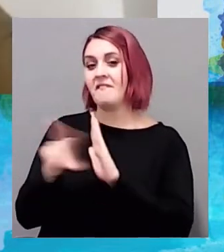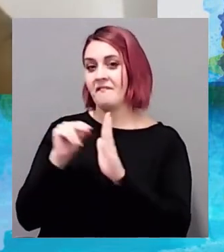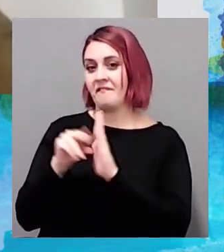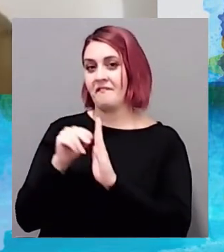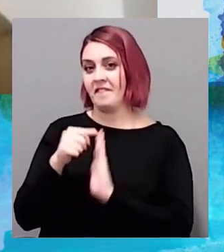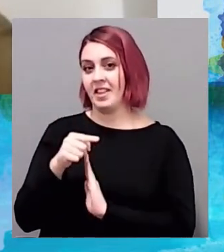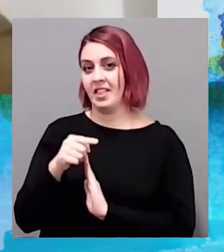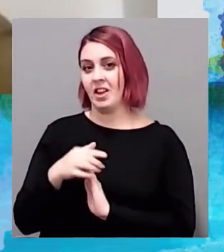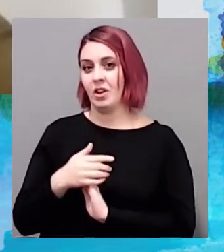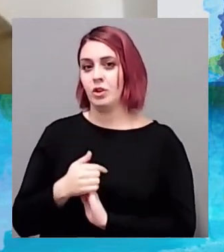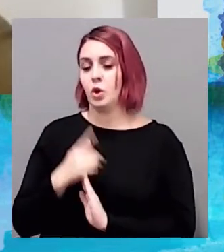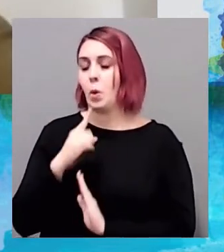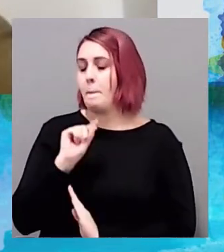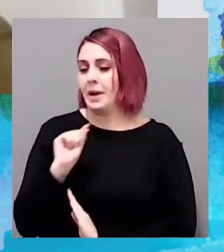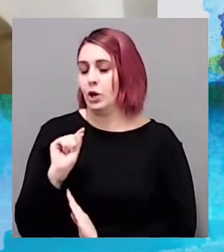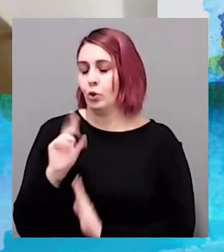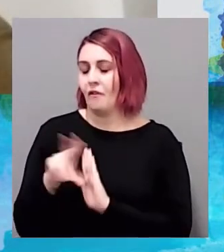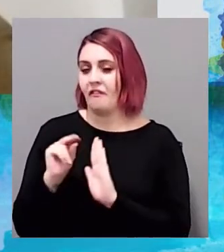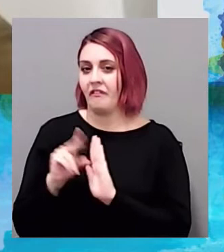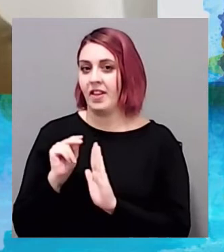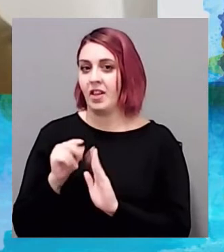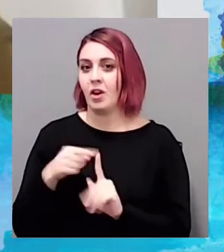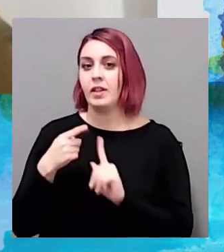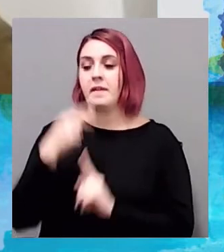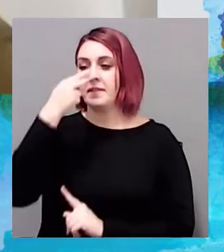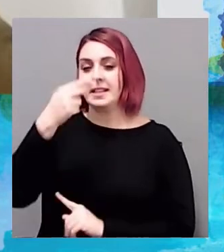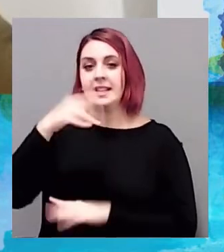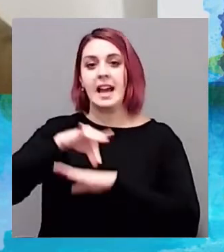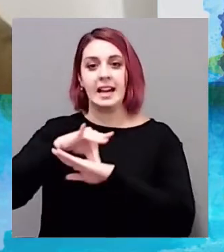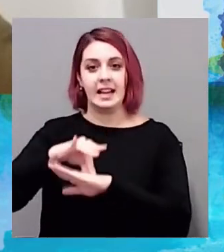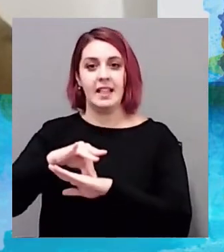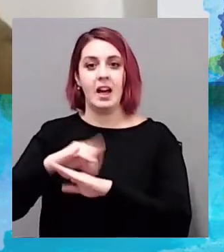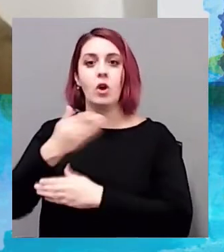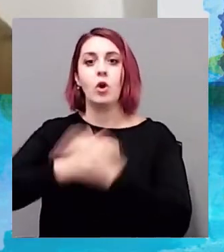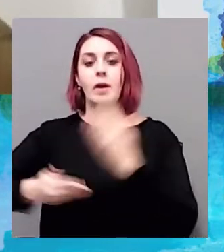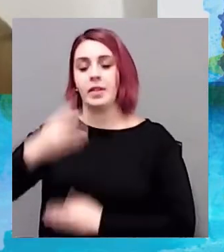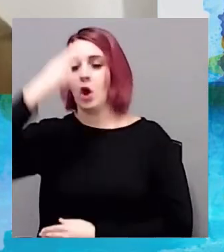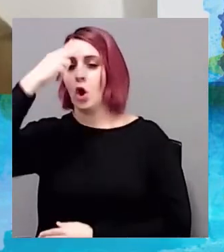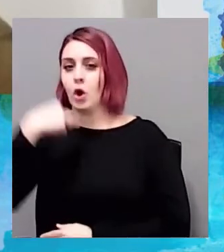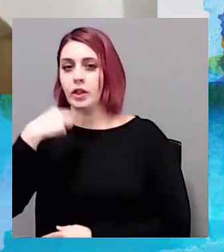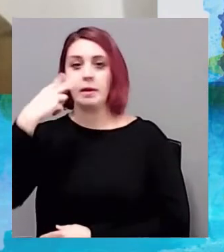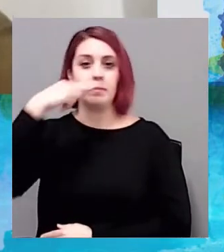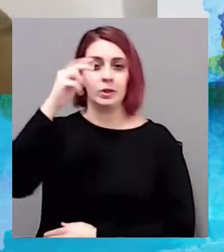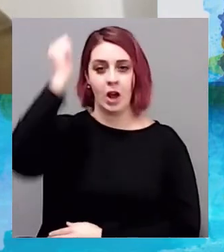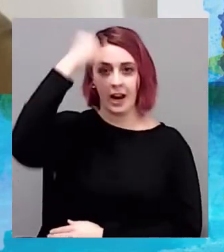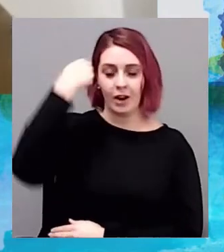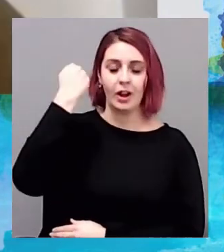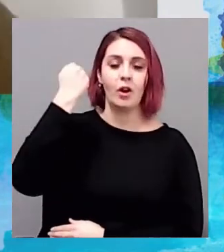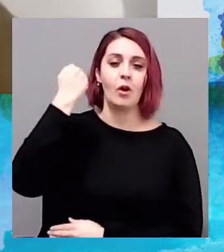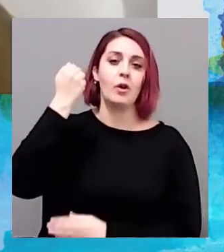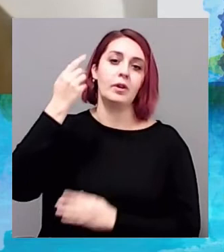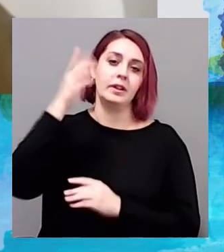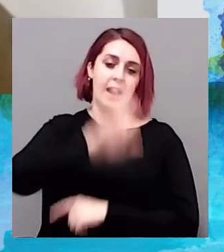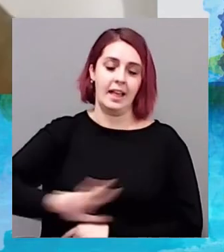And we'll see that in the video that I'll put in, this guided visit in just a minute, a video of